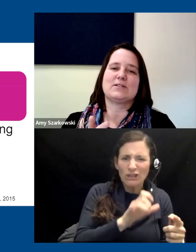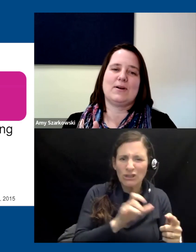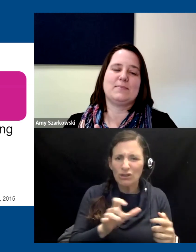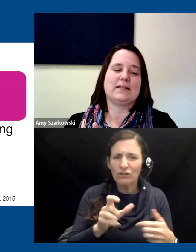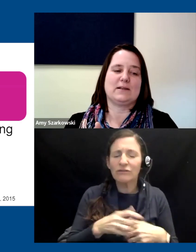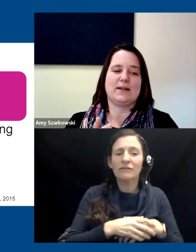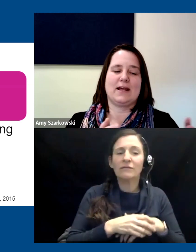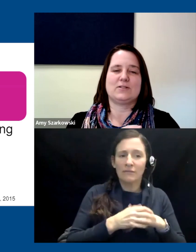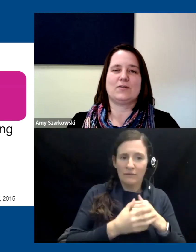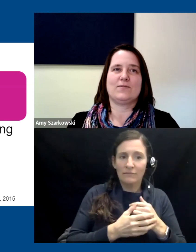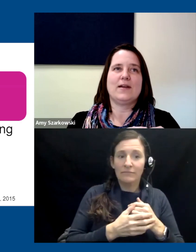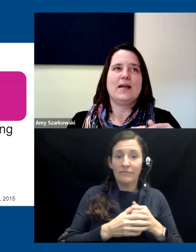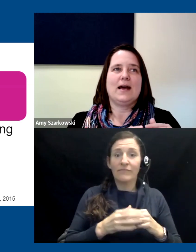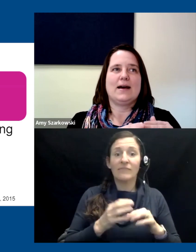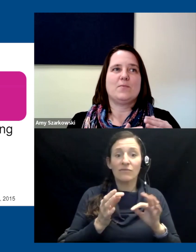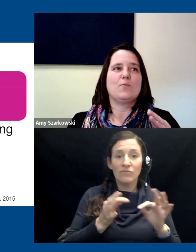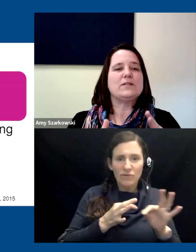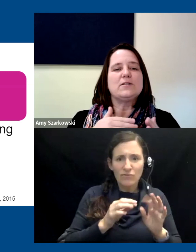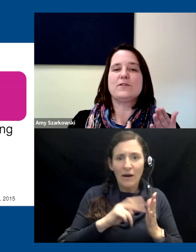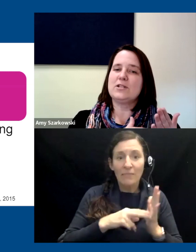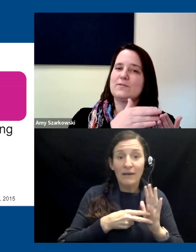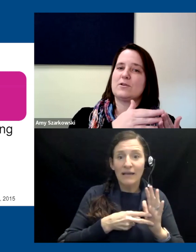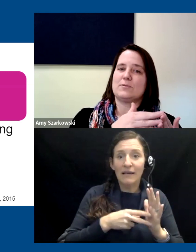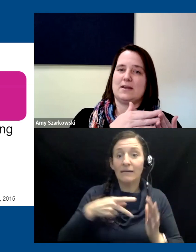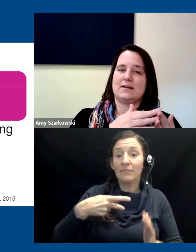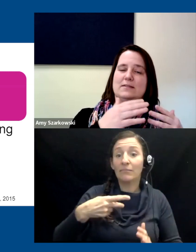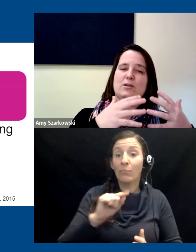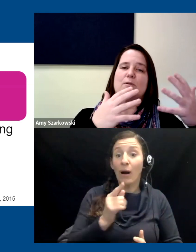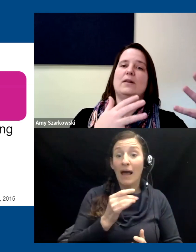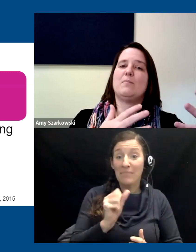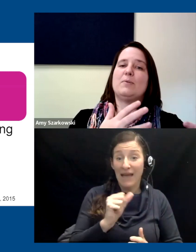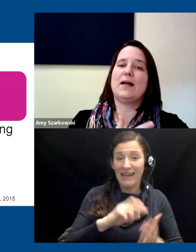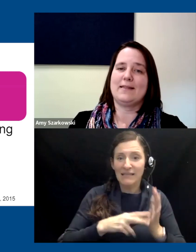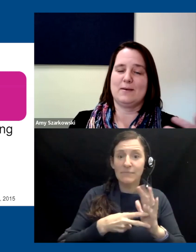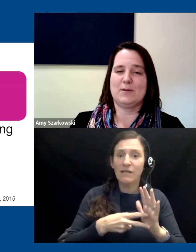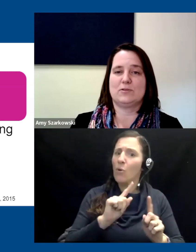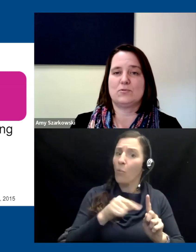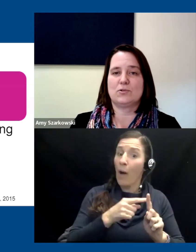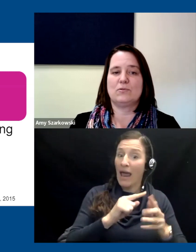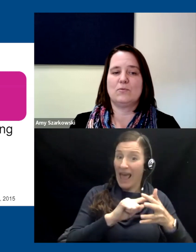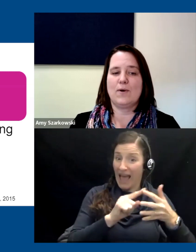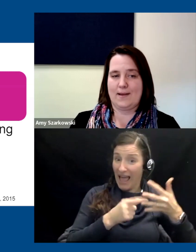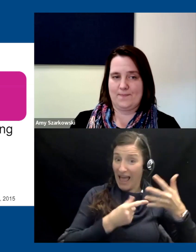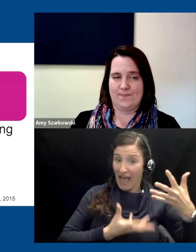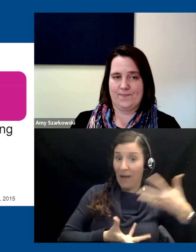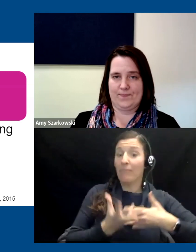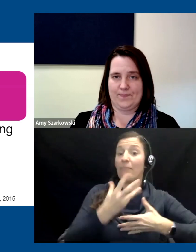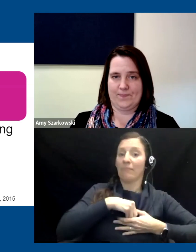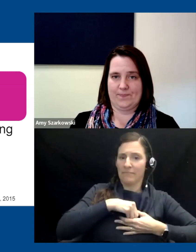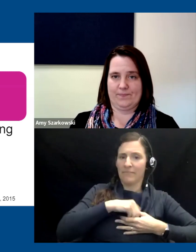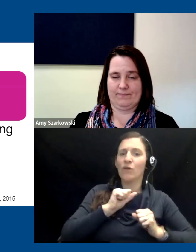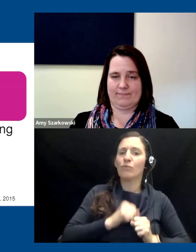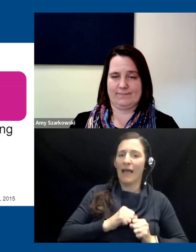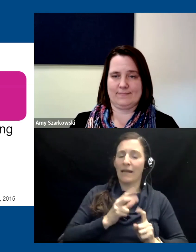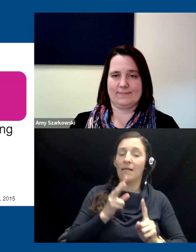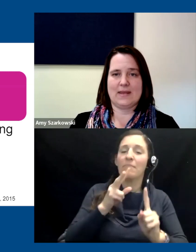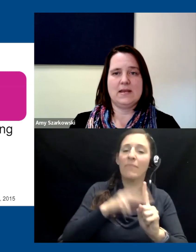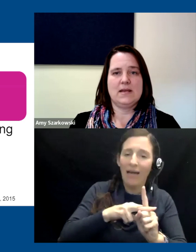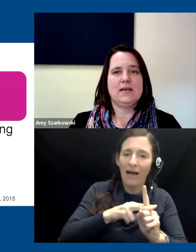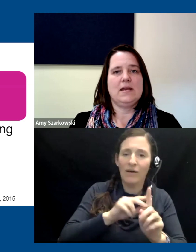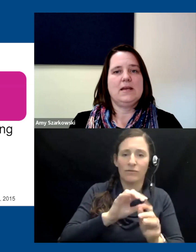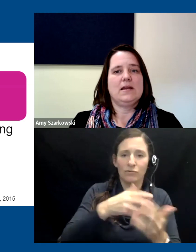pragmatics is described a little bit as sort of once you've achieved those things, then you can apply them in a social way.